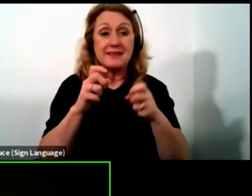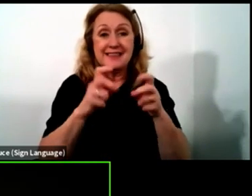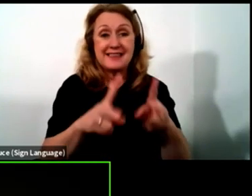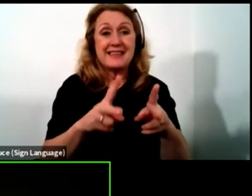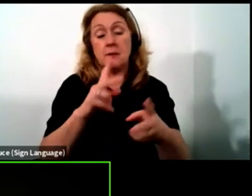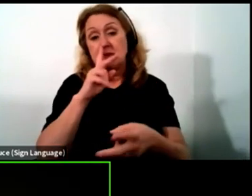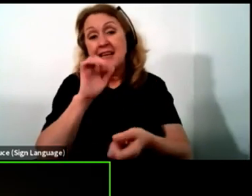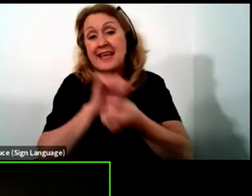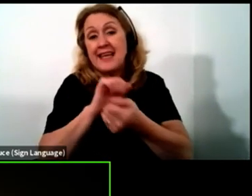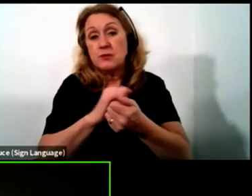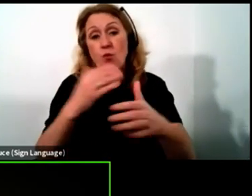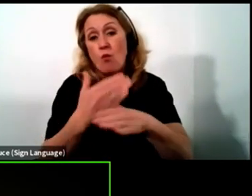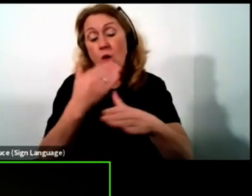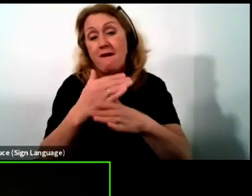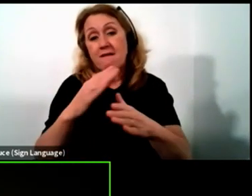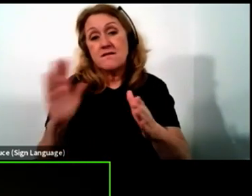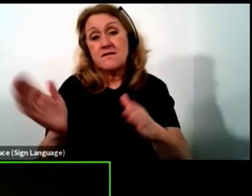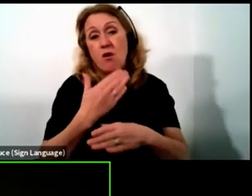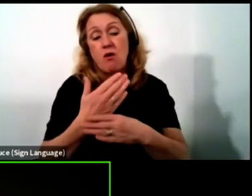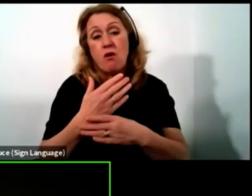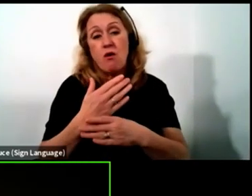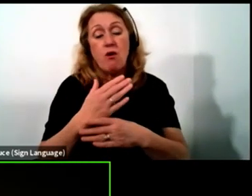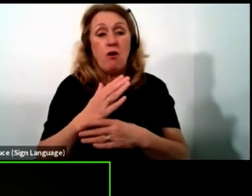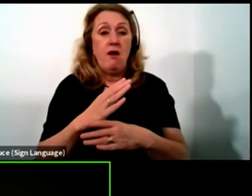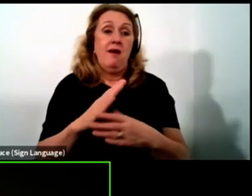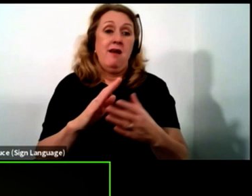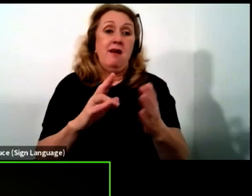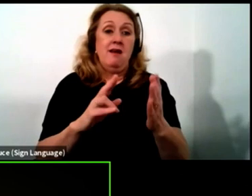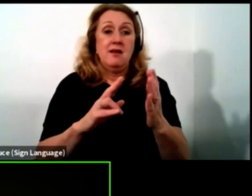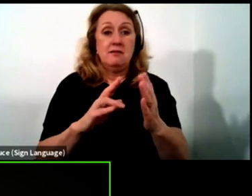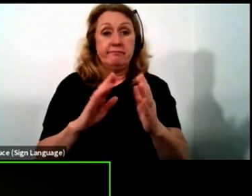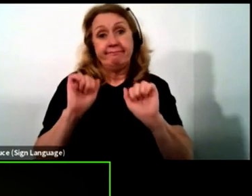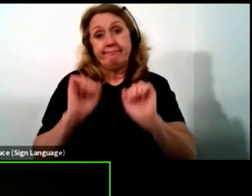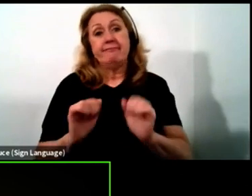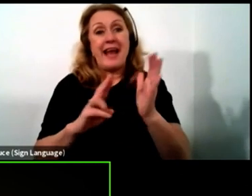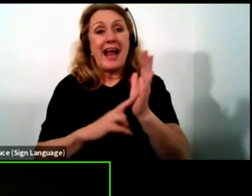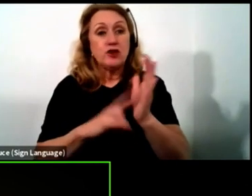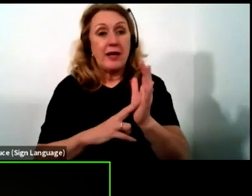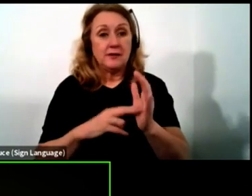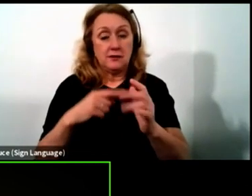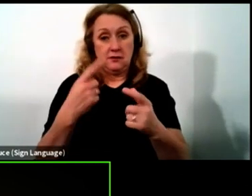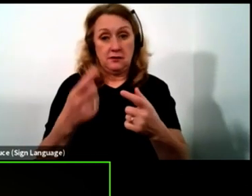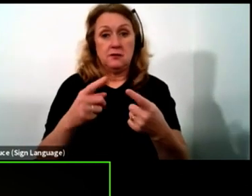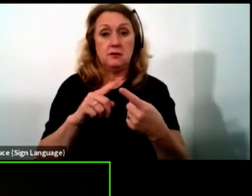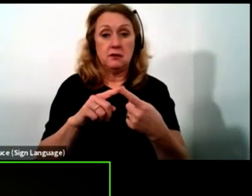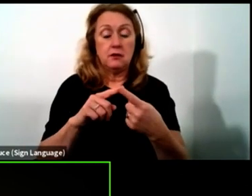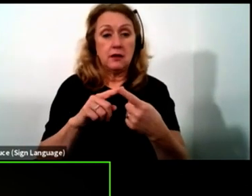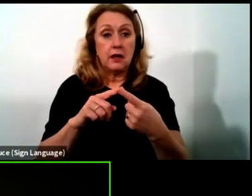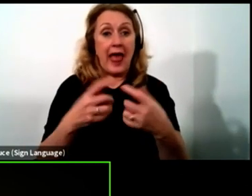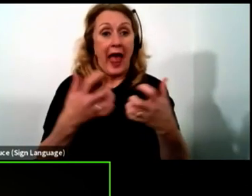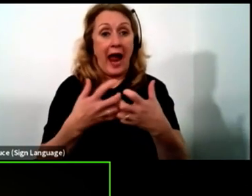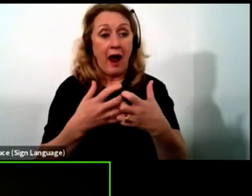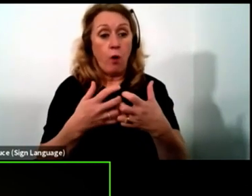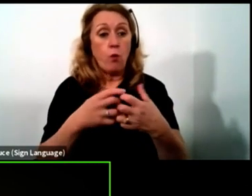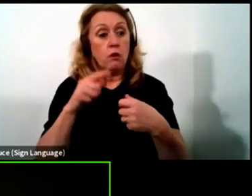keeps working for everybody. Nationalism, that's another debate. And we have seen how nativistic approaches and